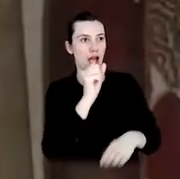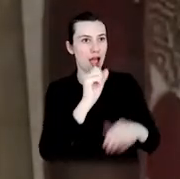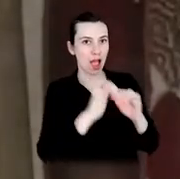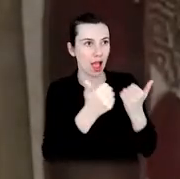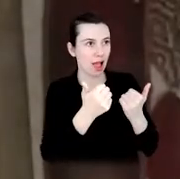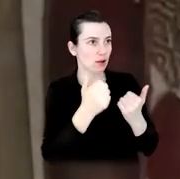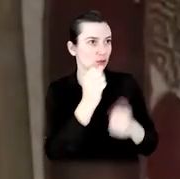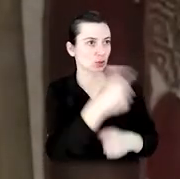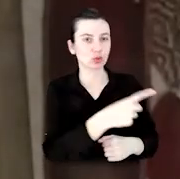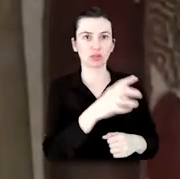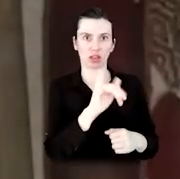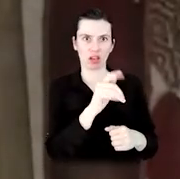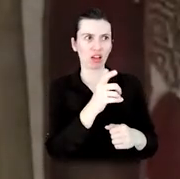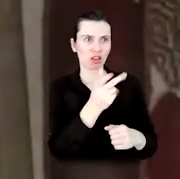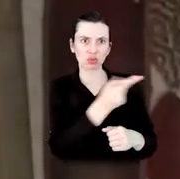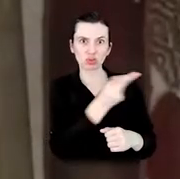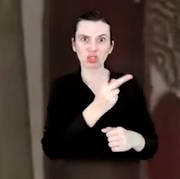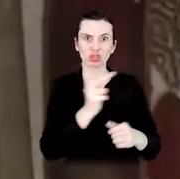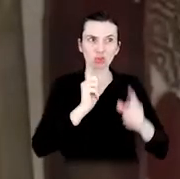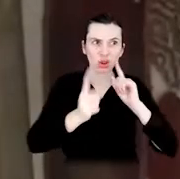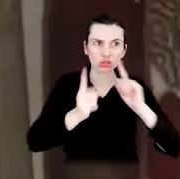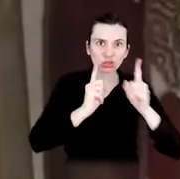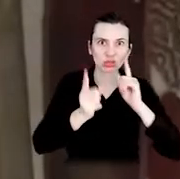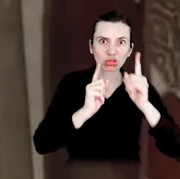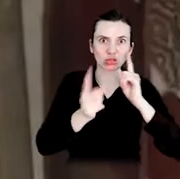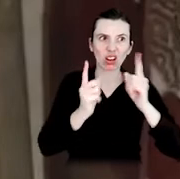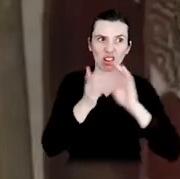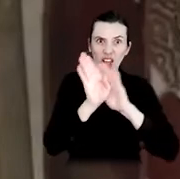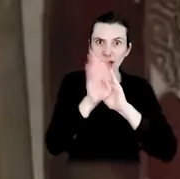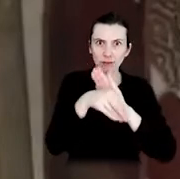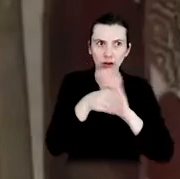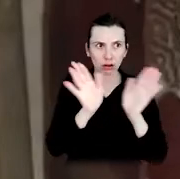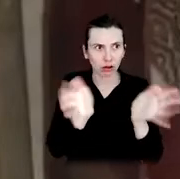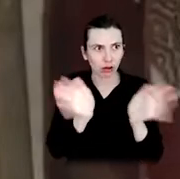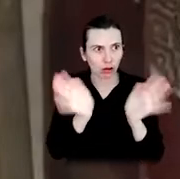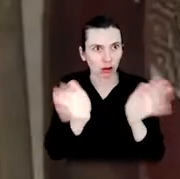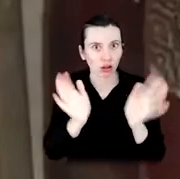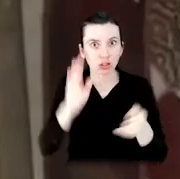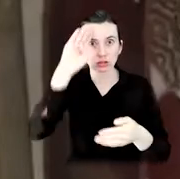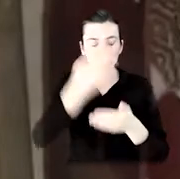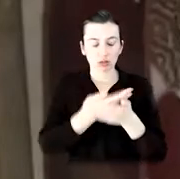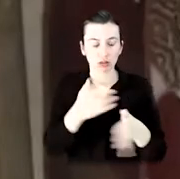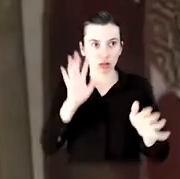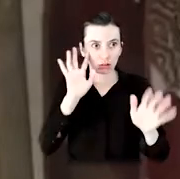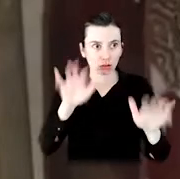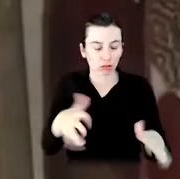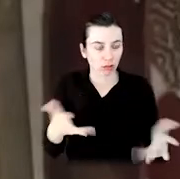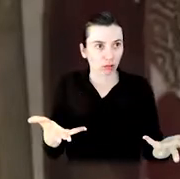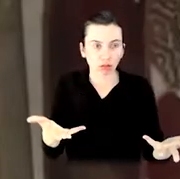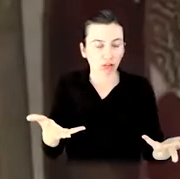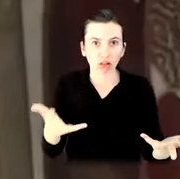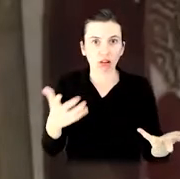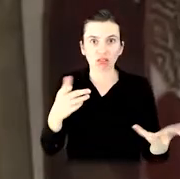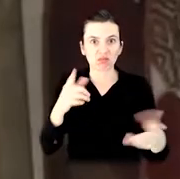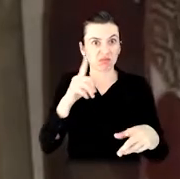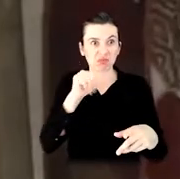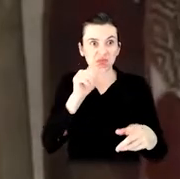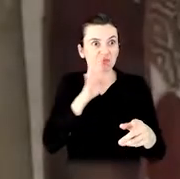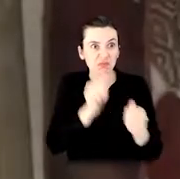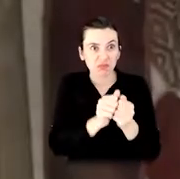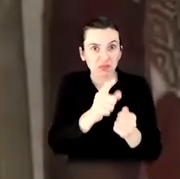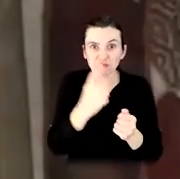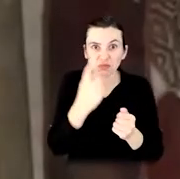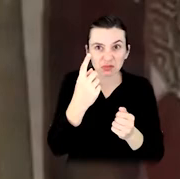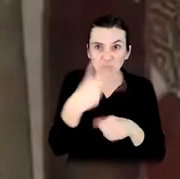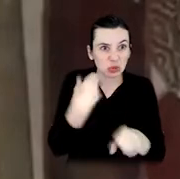was. And they had about a half an hour long conversation that he hadn't been able to have with her in